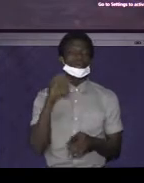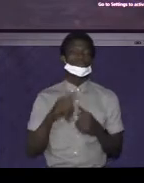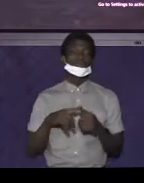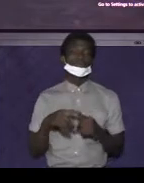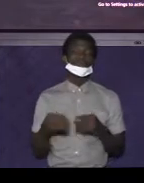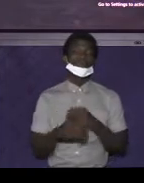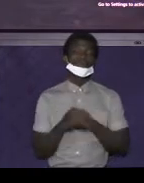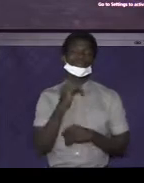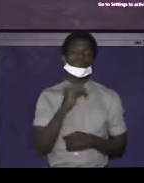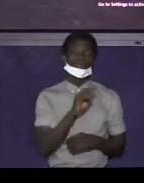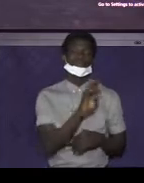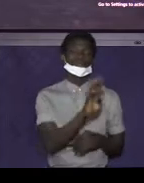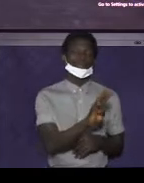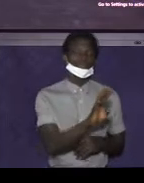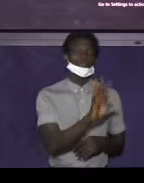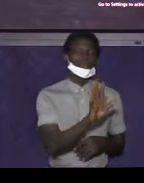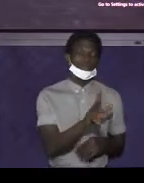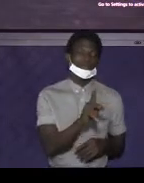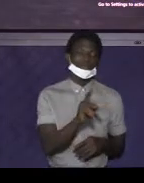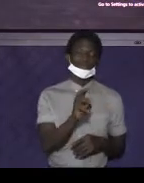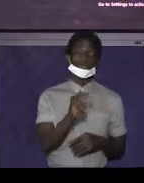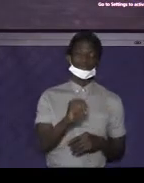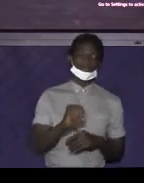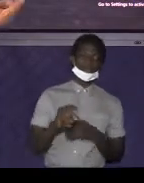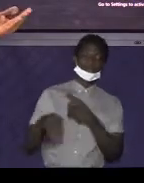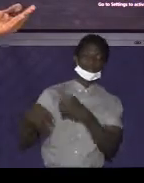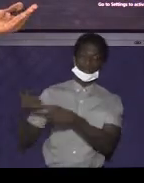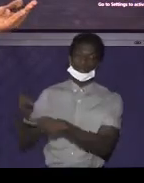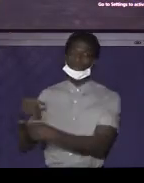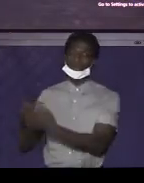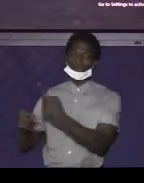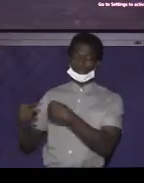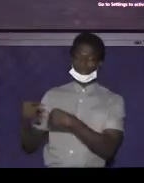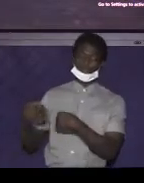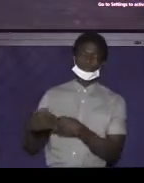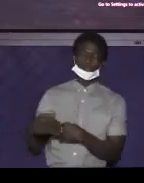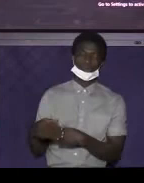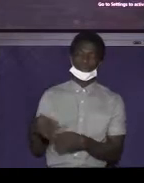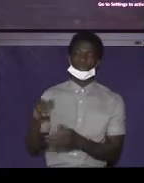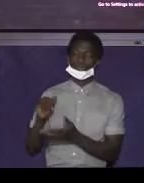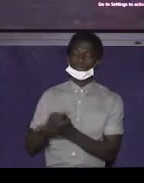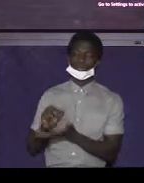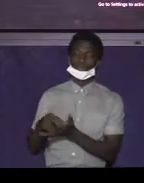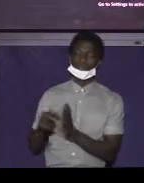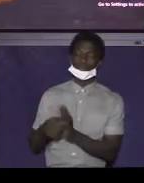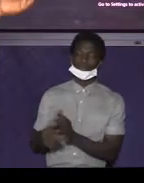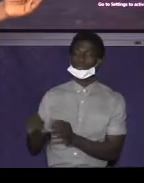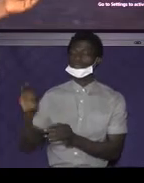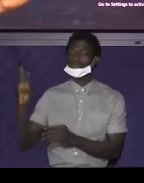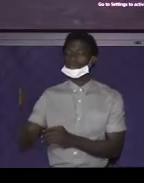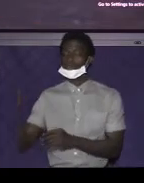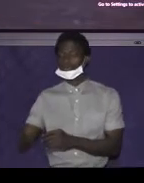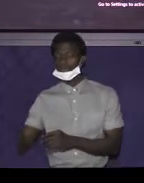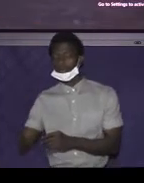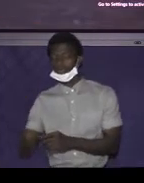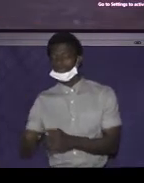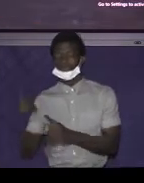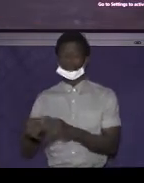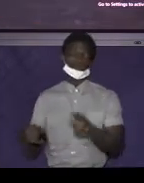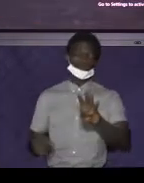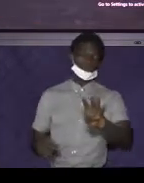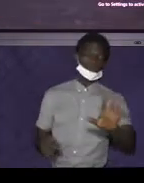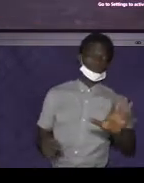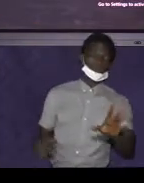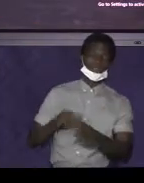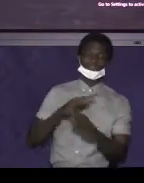the office back home is another 45 kilometers. Since he went in the morning and came back in the afternoon, that is 45 plus